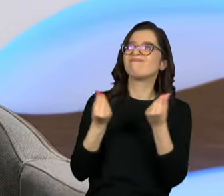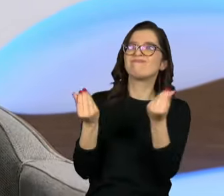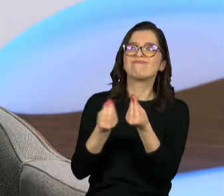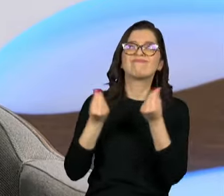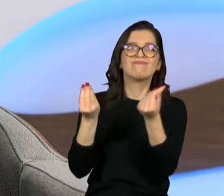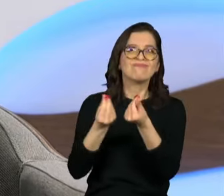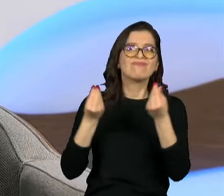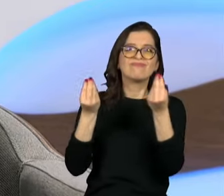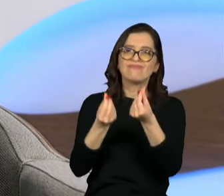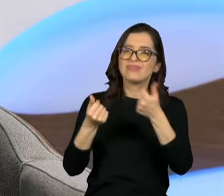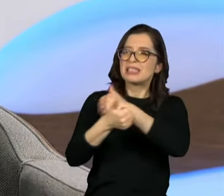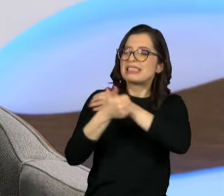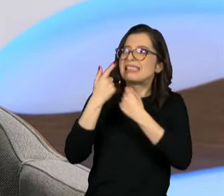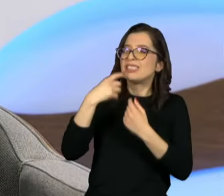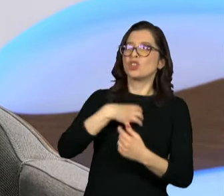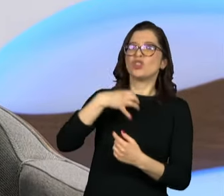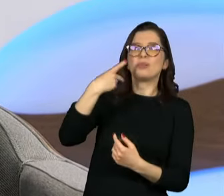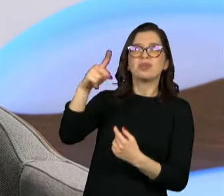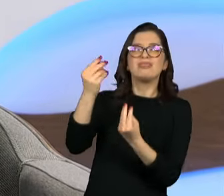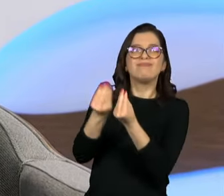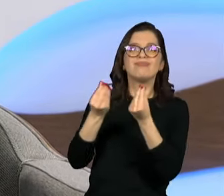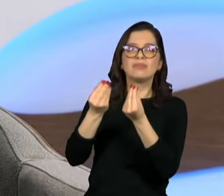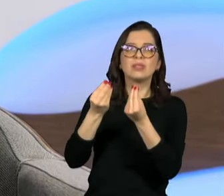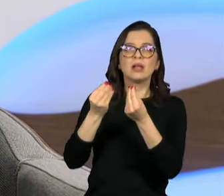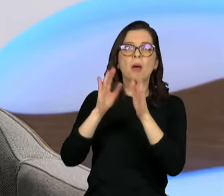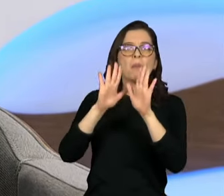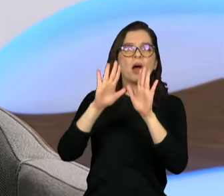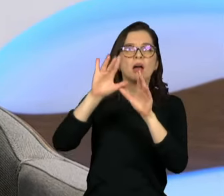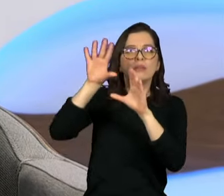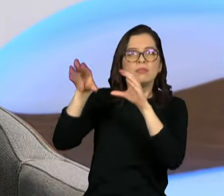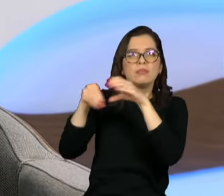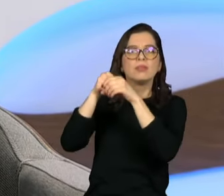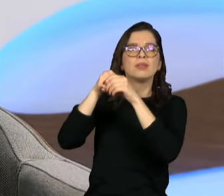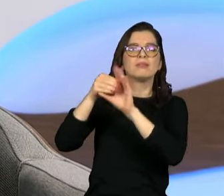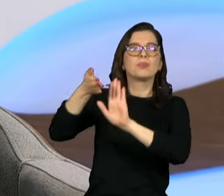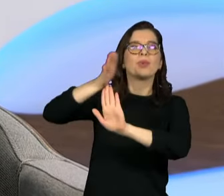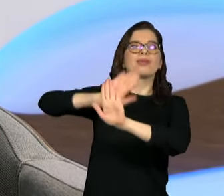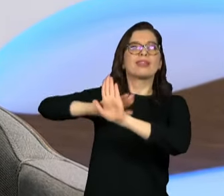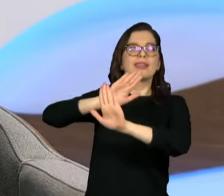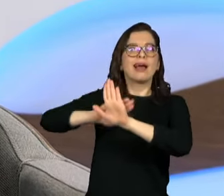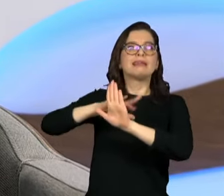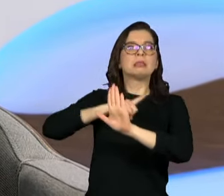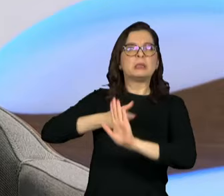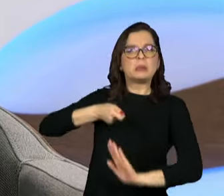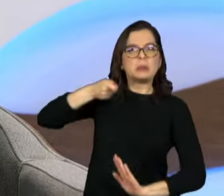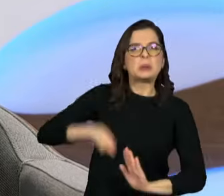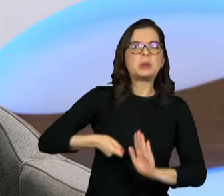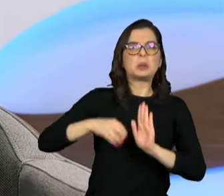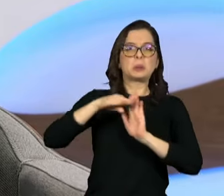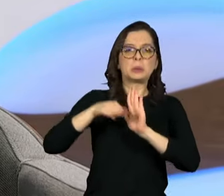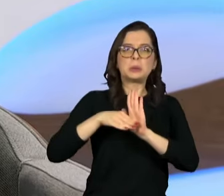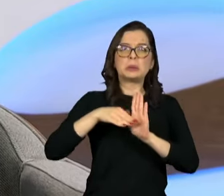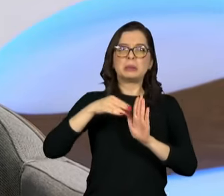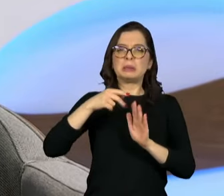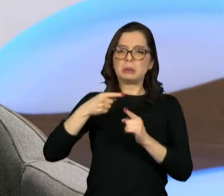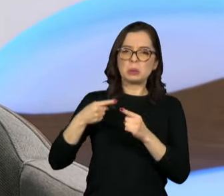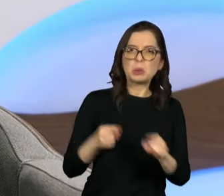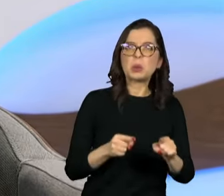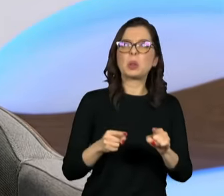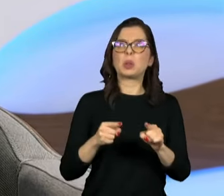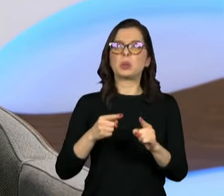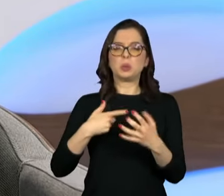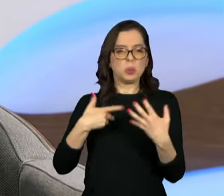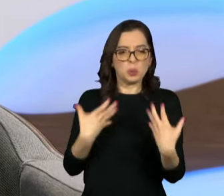if we have a morally empty public discourse, it will be filled by narrow, harsh,